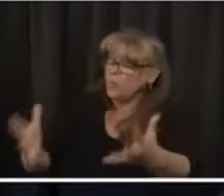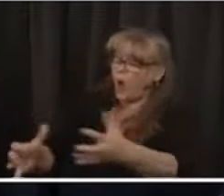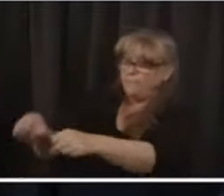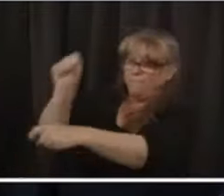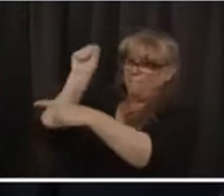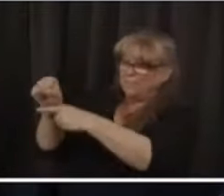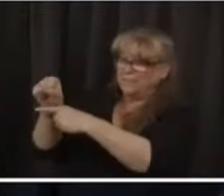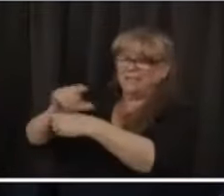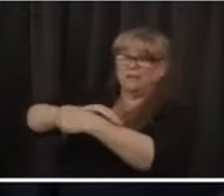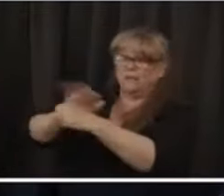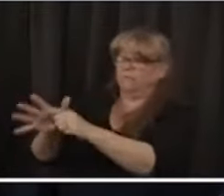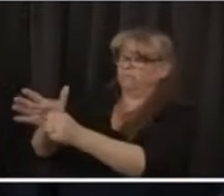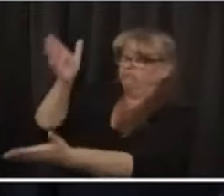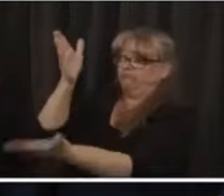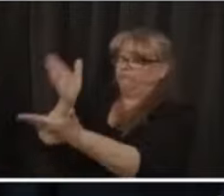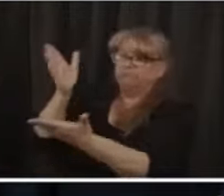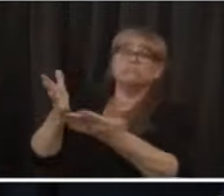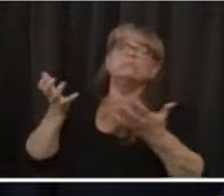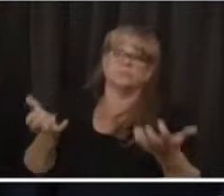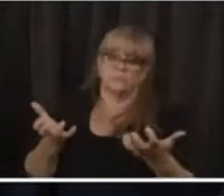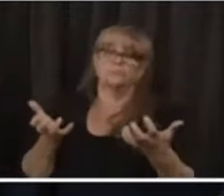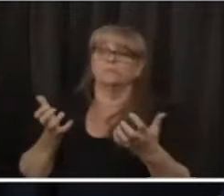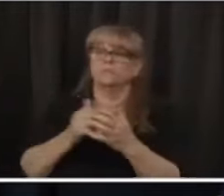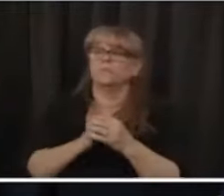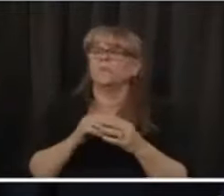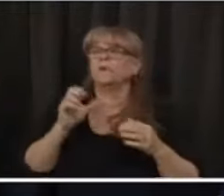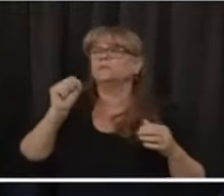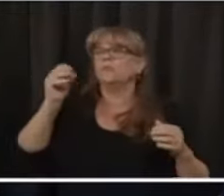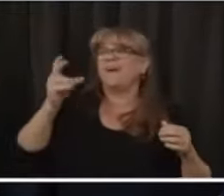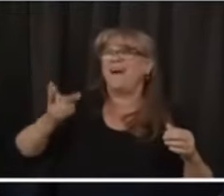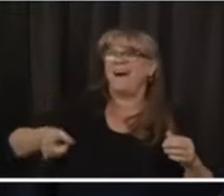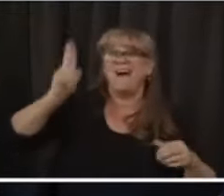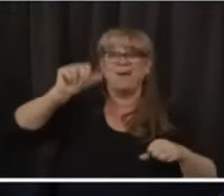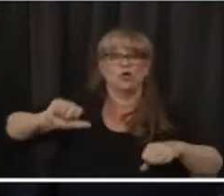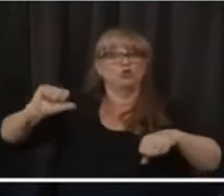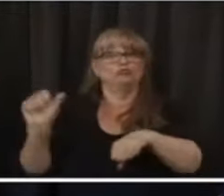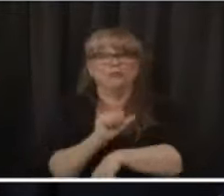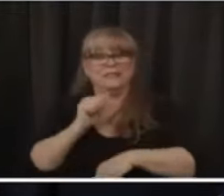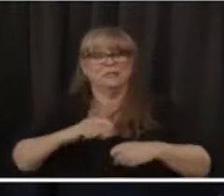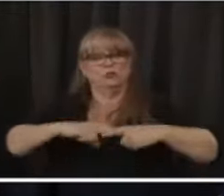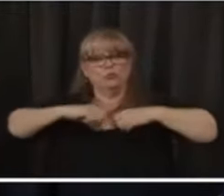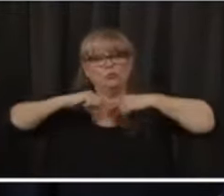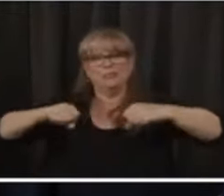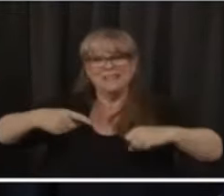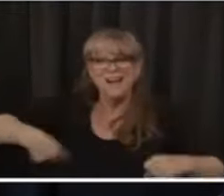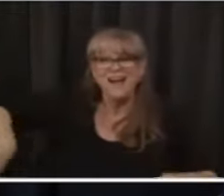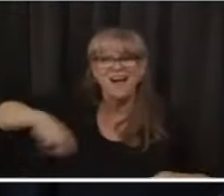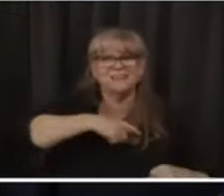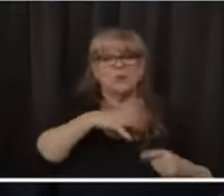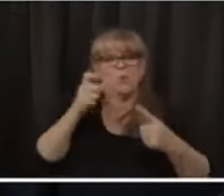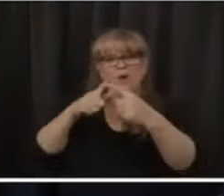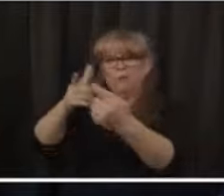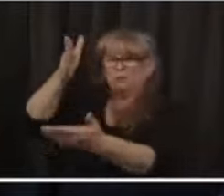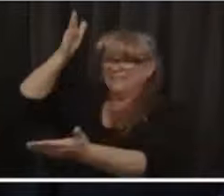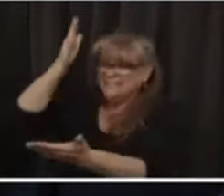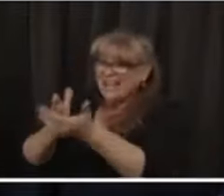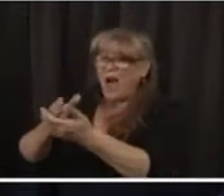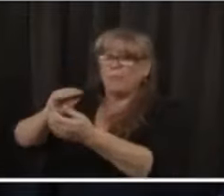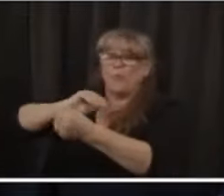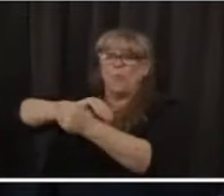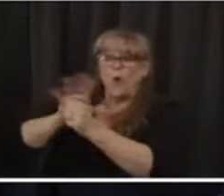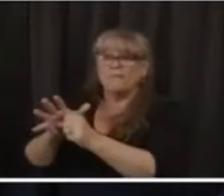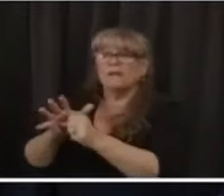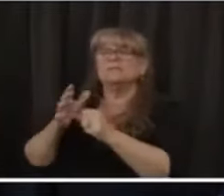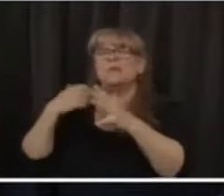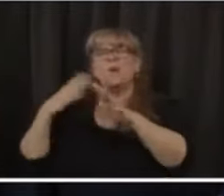at the highest risk have been protected. It's now a matter of ending the pandemic and getting back to the Colorado that we love. And look, we're a